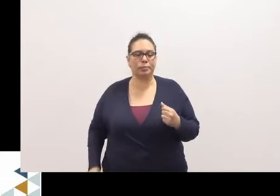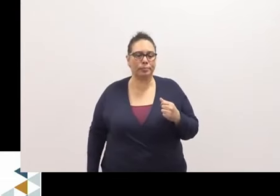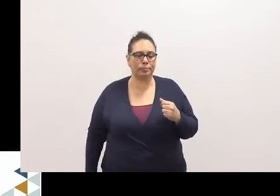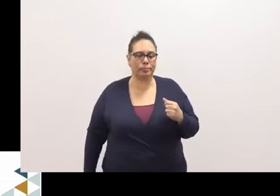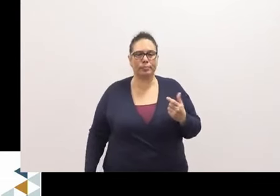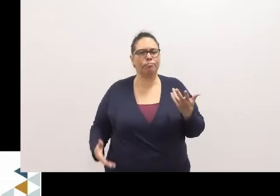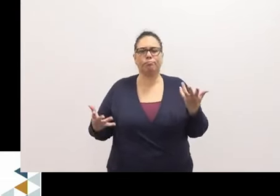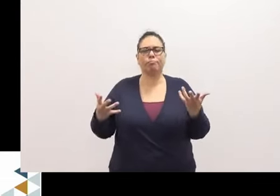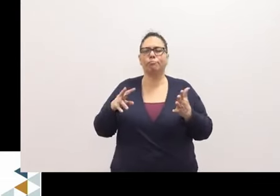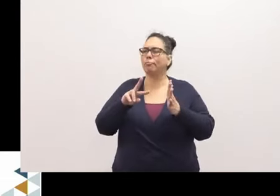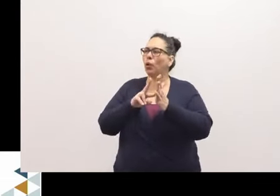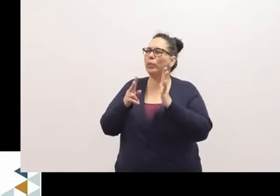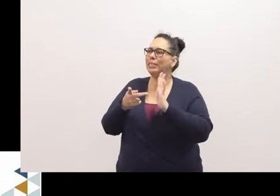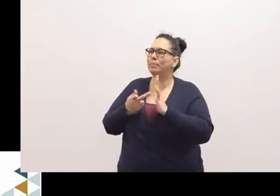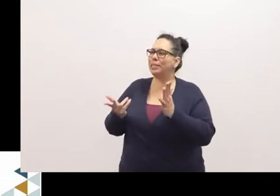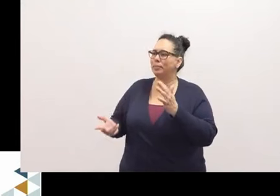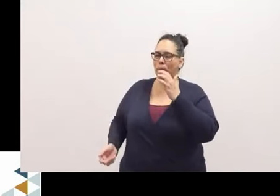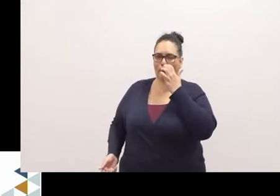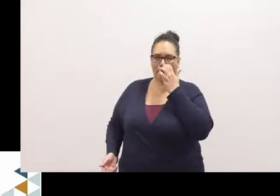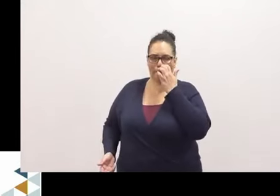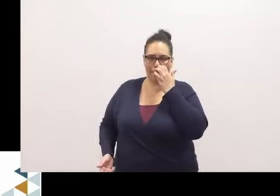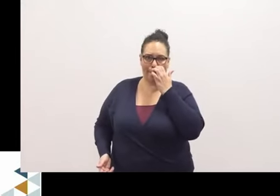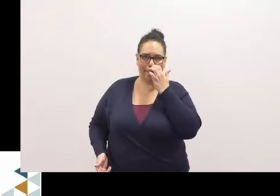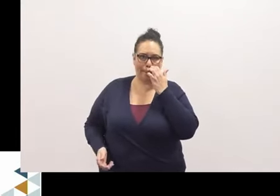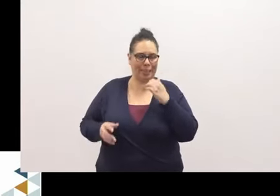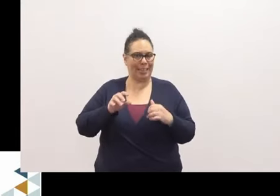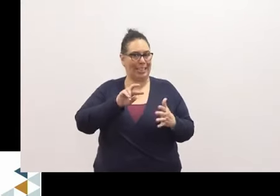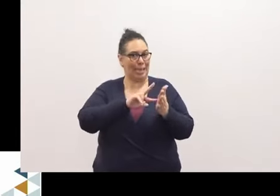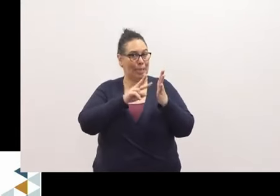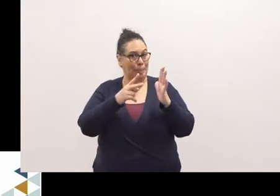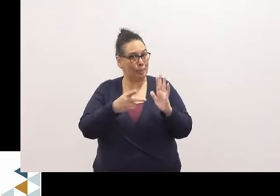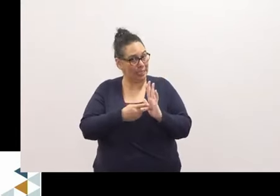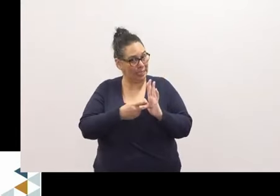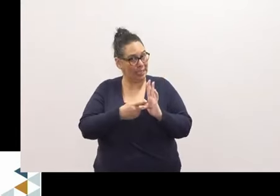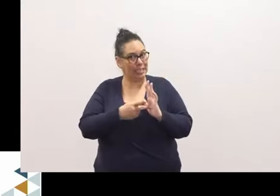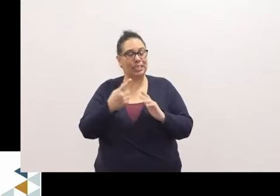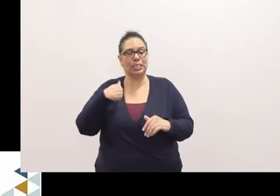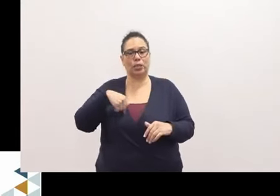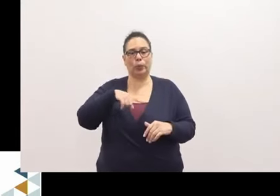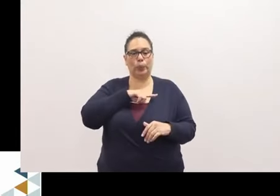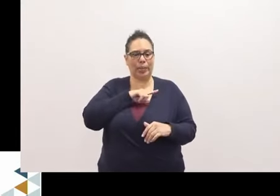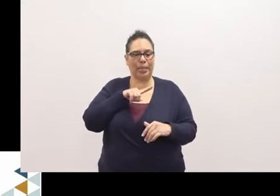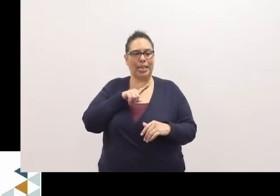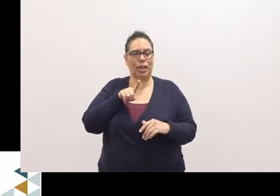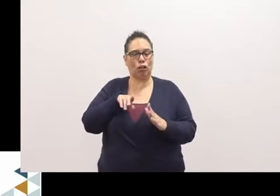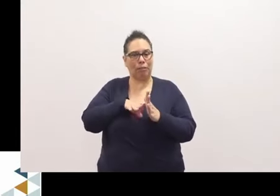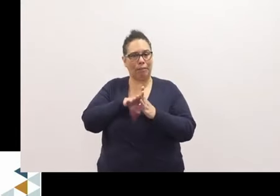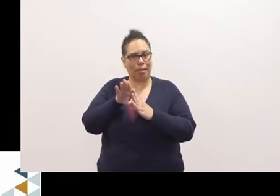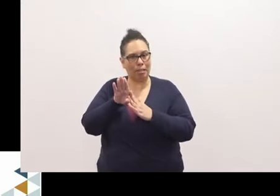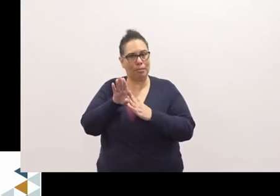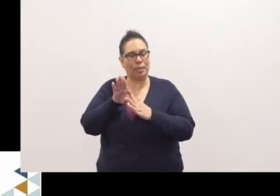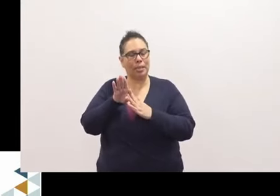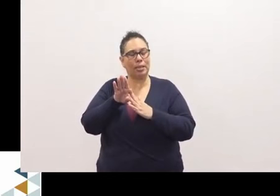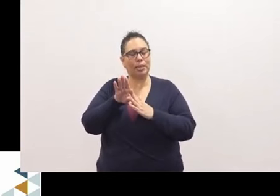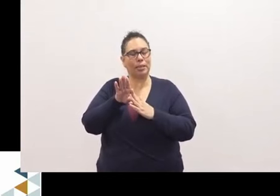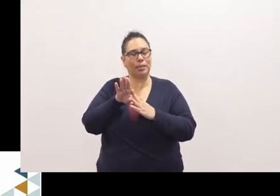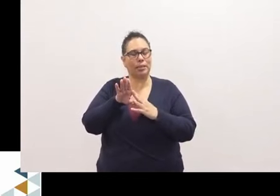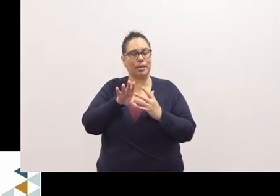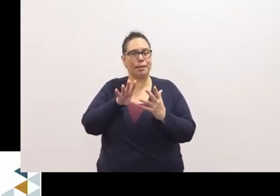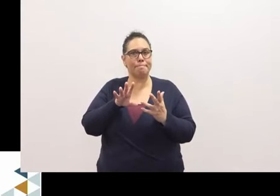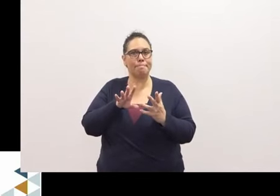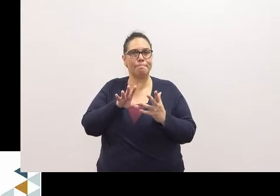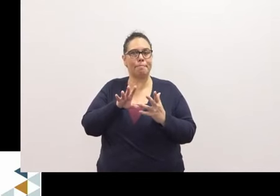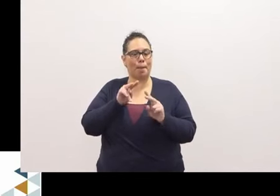And what does that mean, Dr. Madrigal? That means that we are actually developing their, you know, that's something that we need